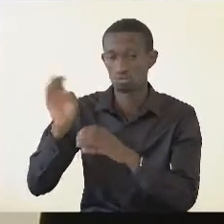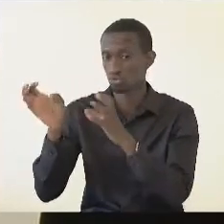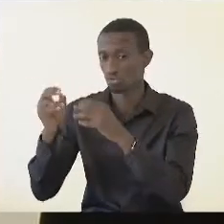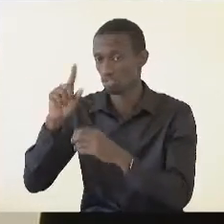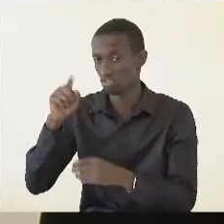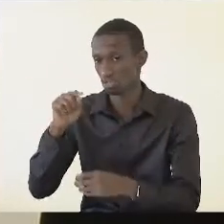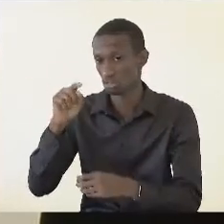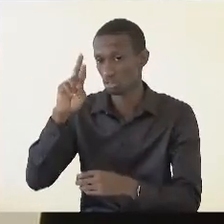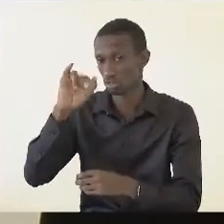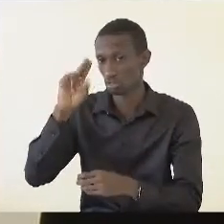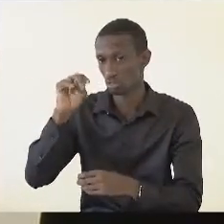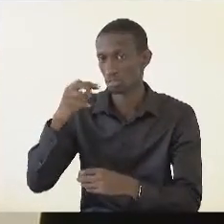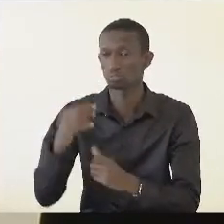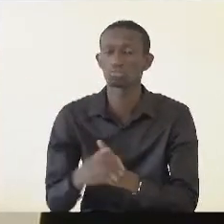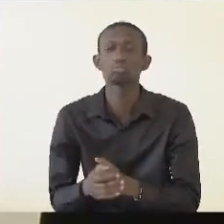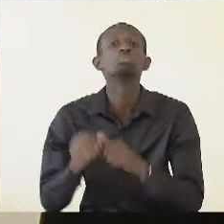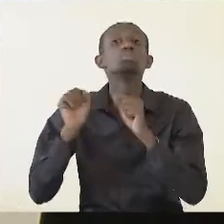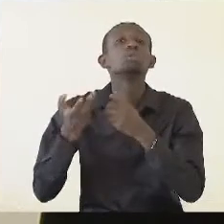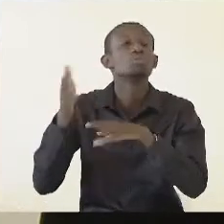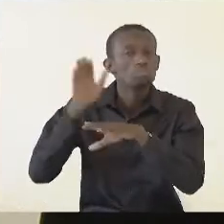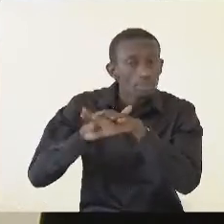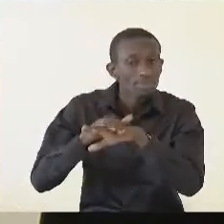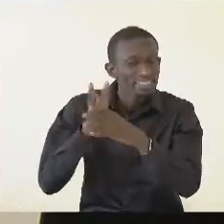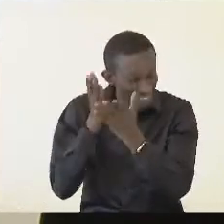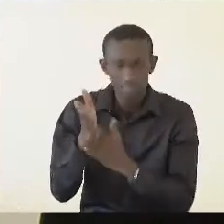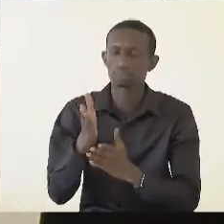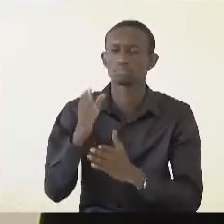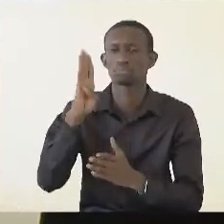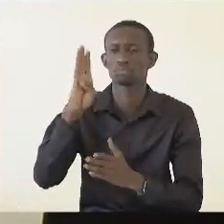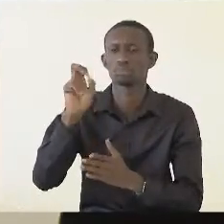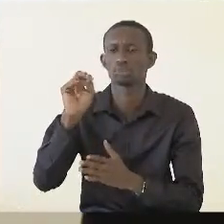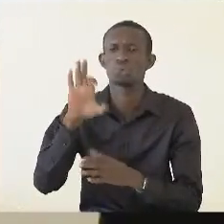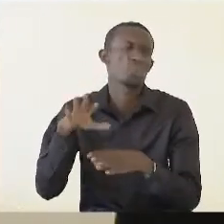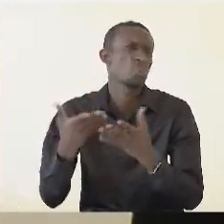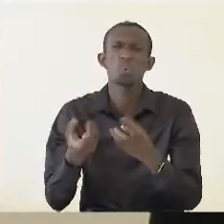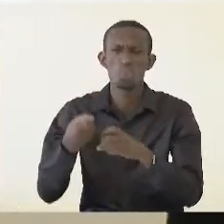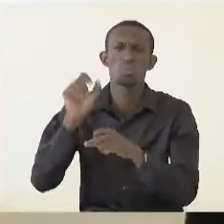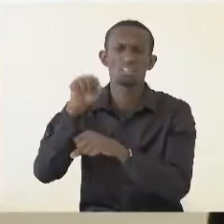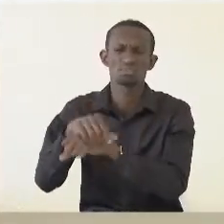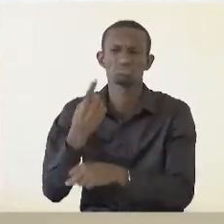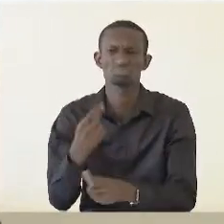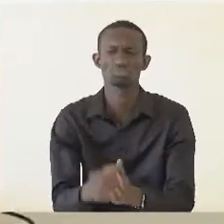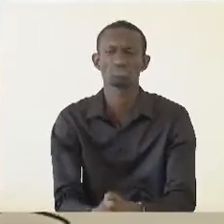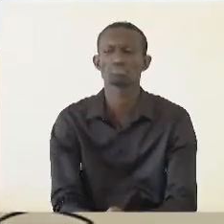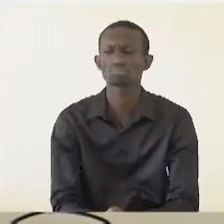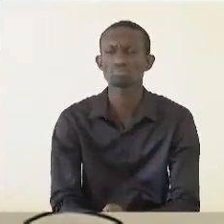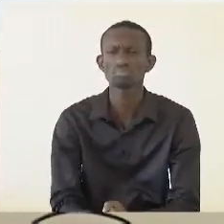carboxylic group. It can be attached on the benzene directly, or it can be even more than one. Or you may have